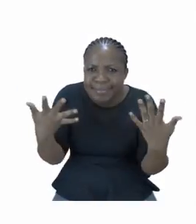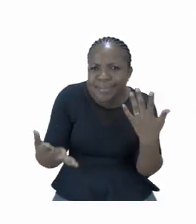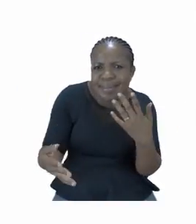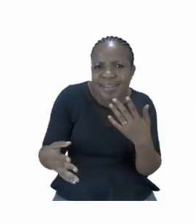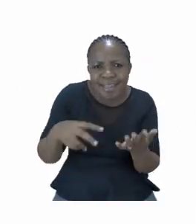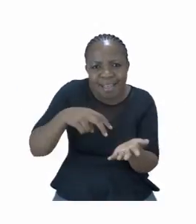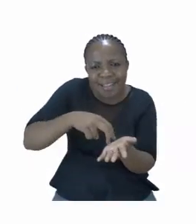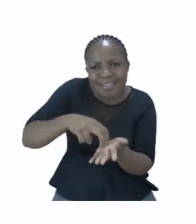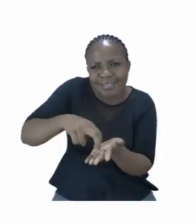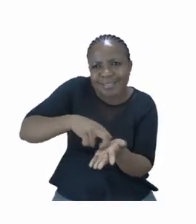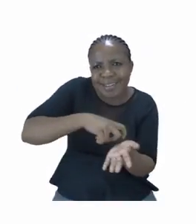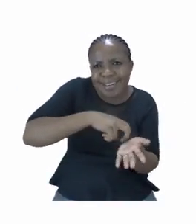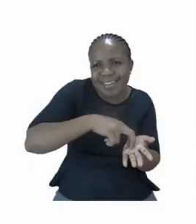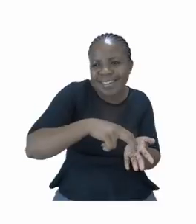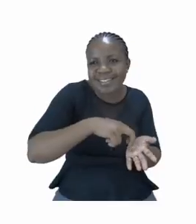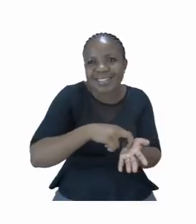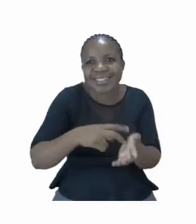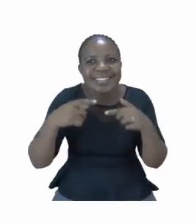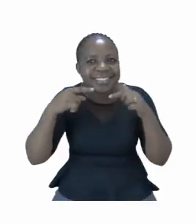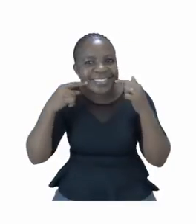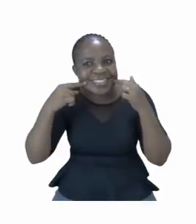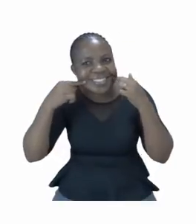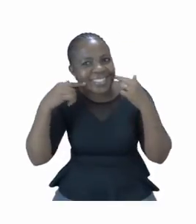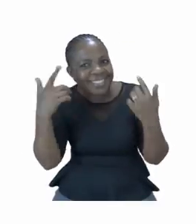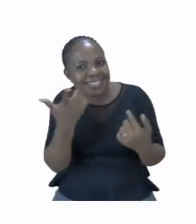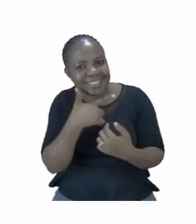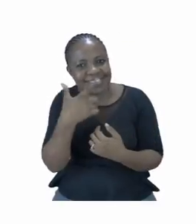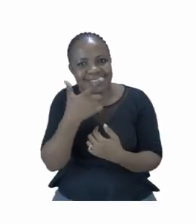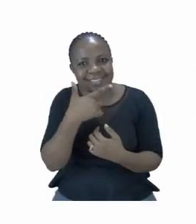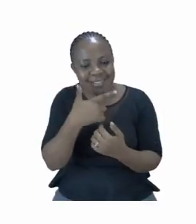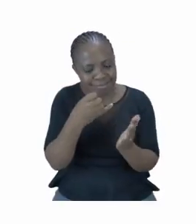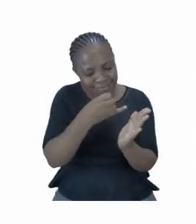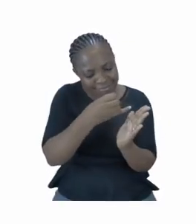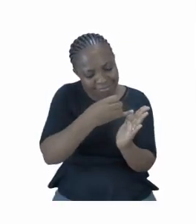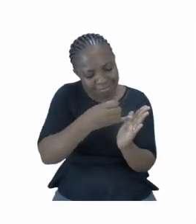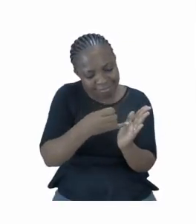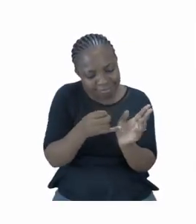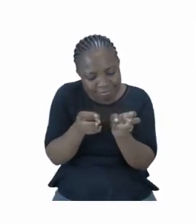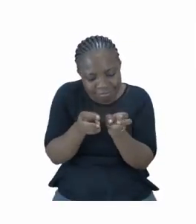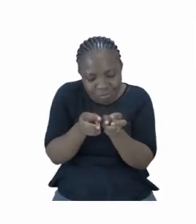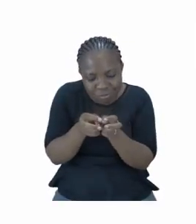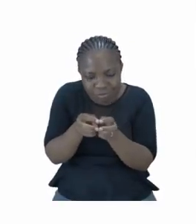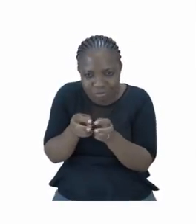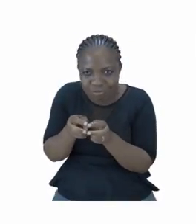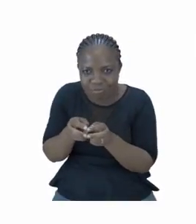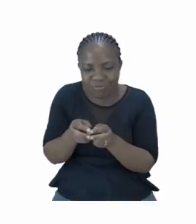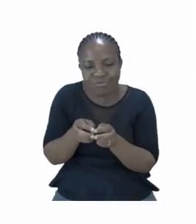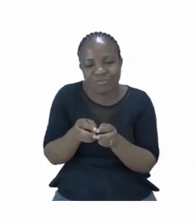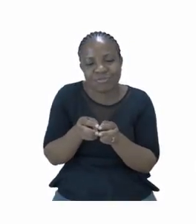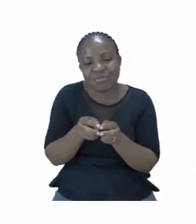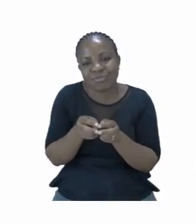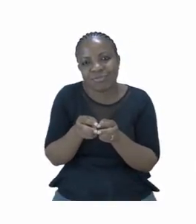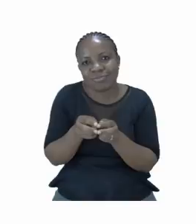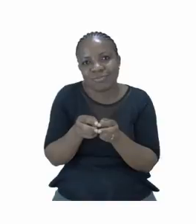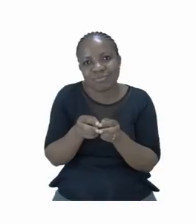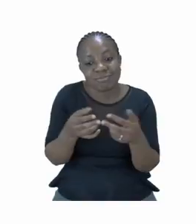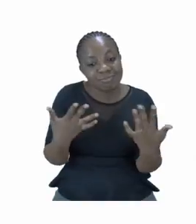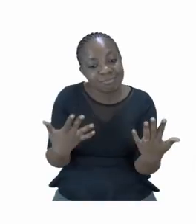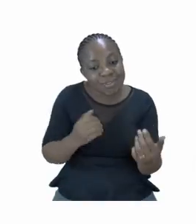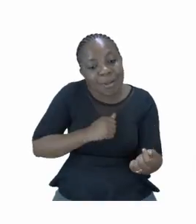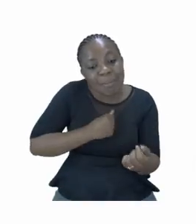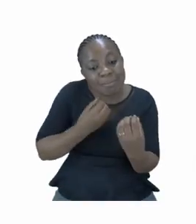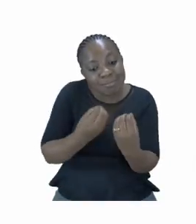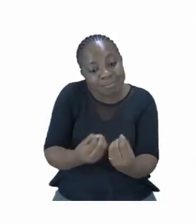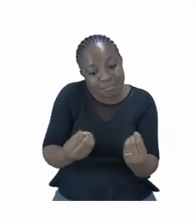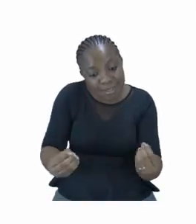dancing, maybe they are even laughing. That is your job to do. So my children, you first